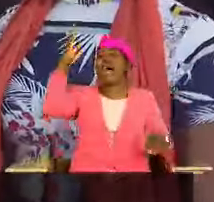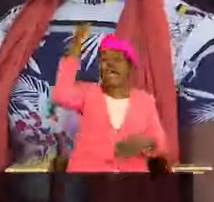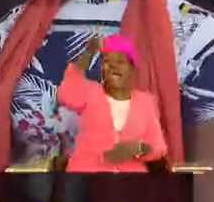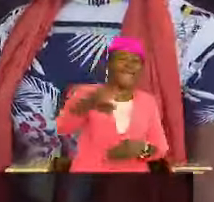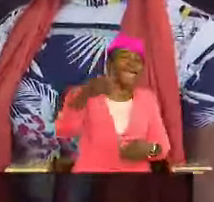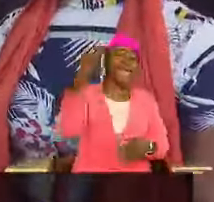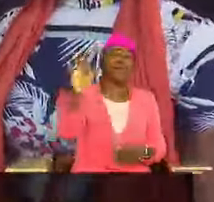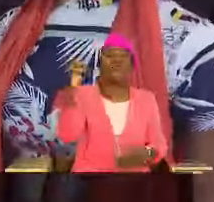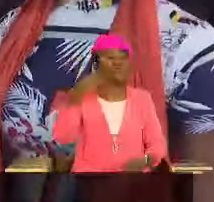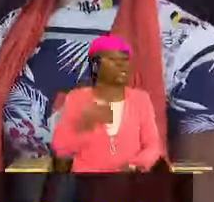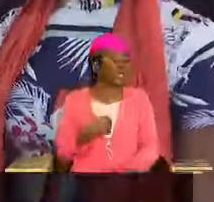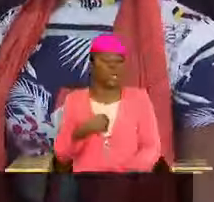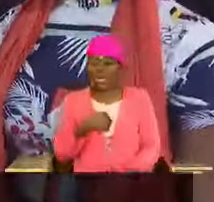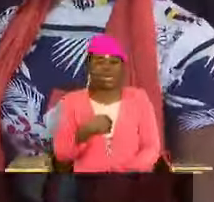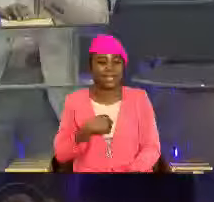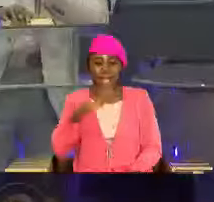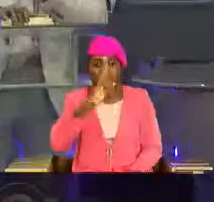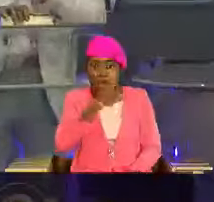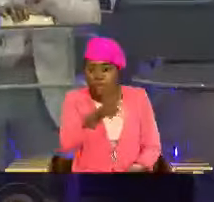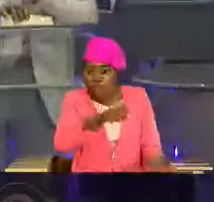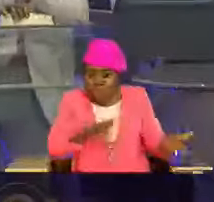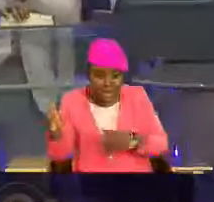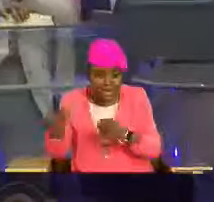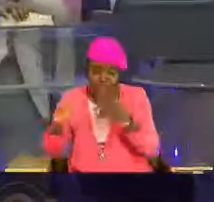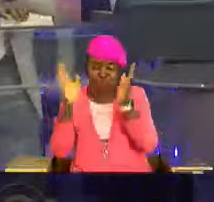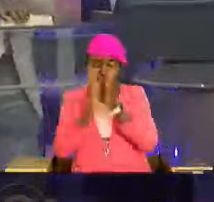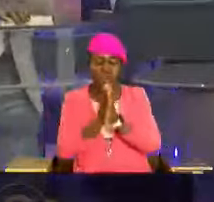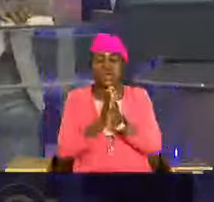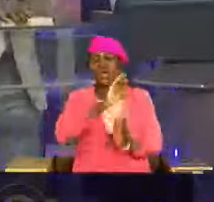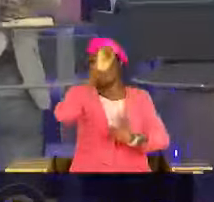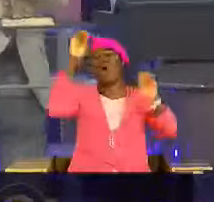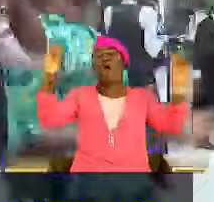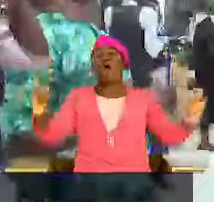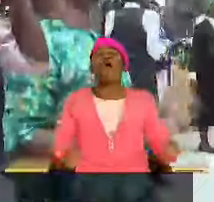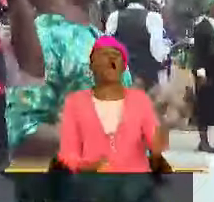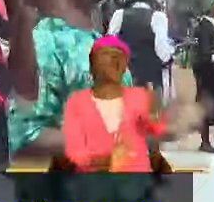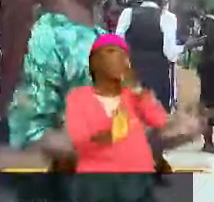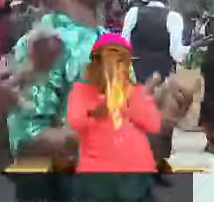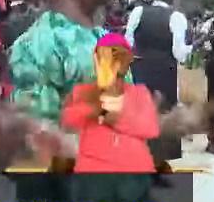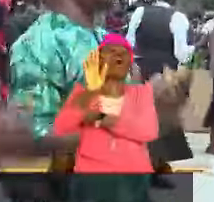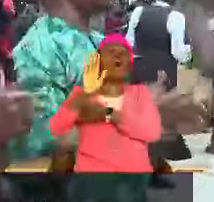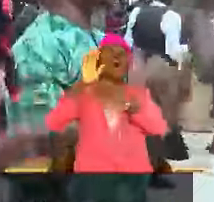me are you ready now oh God